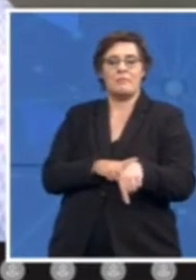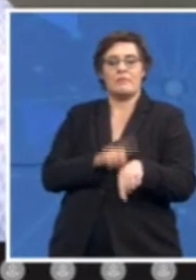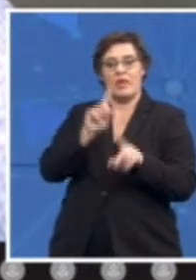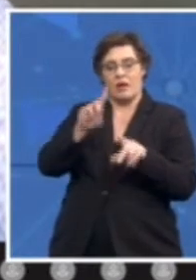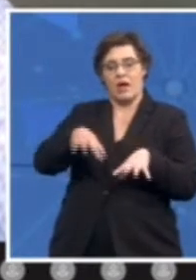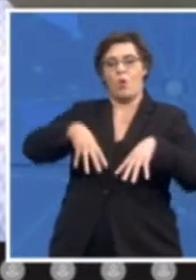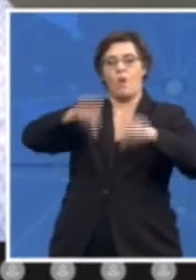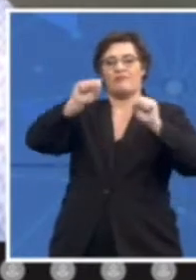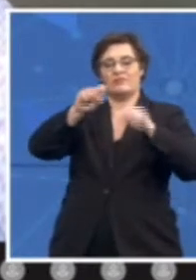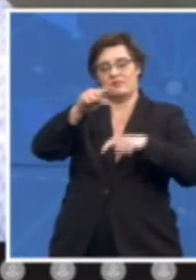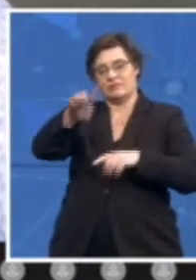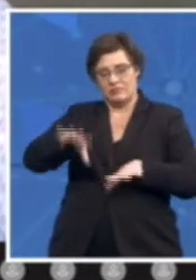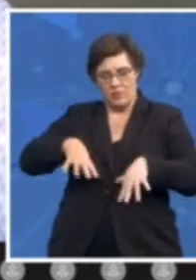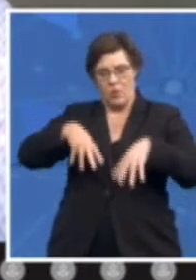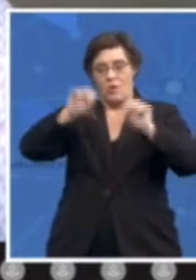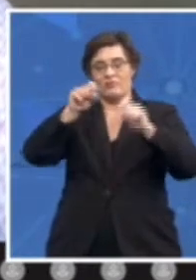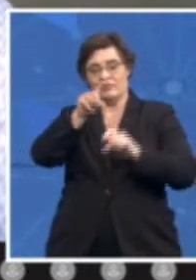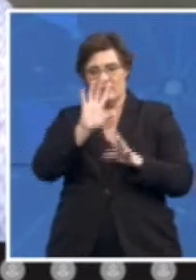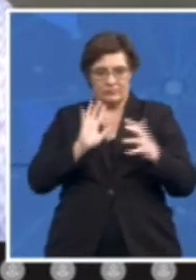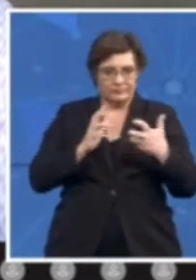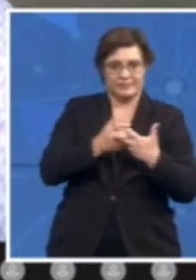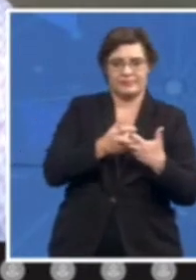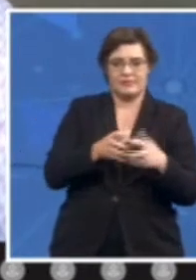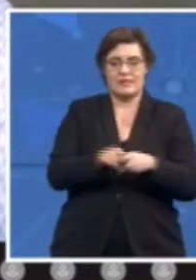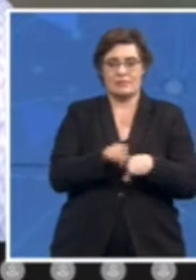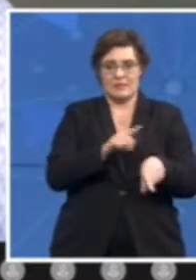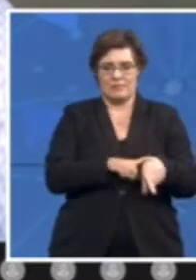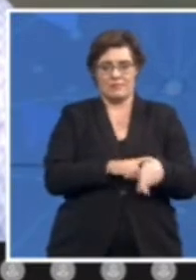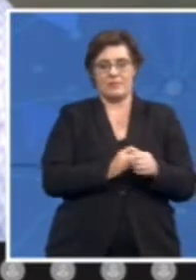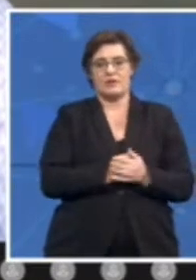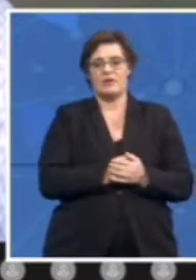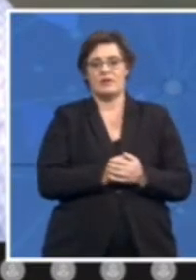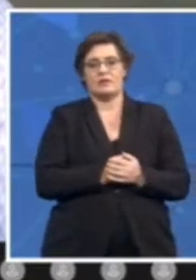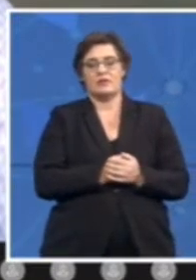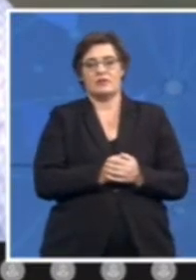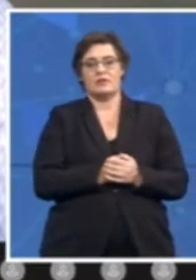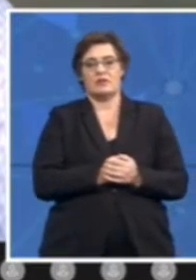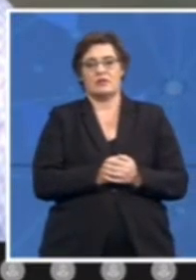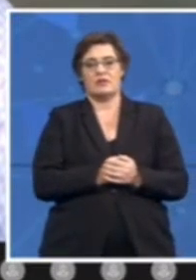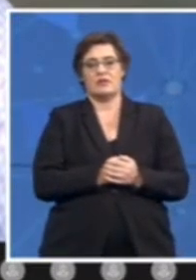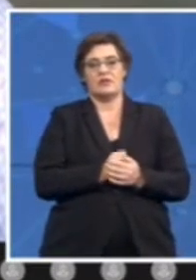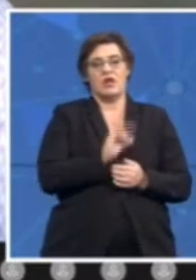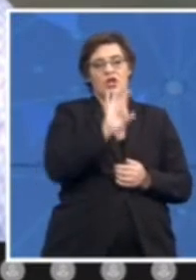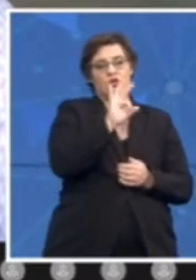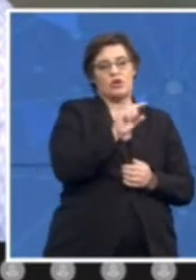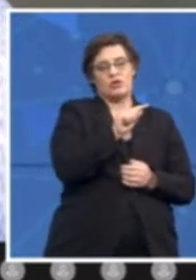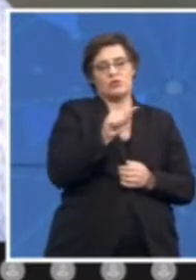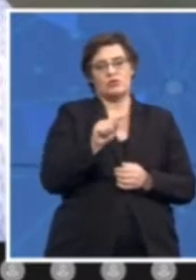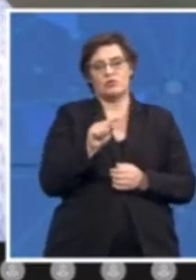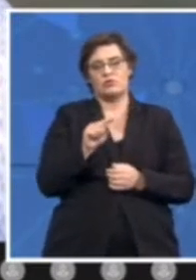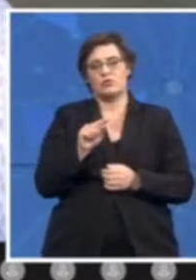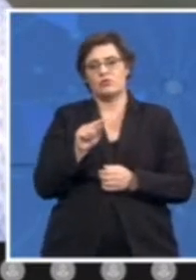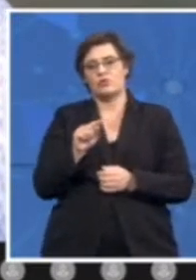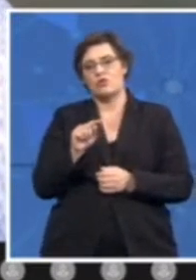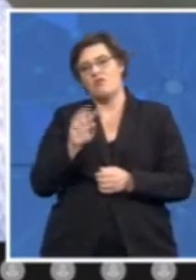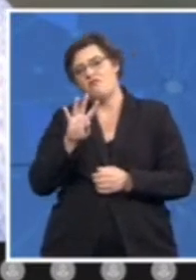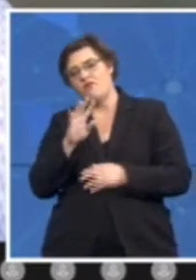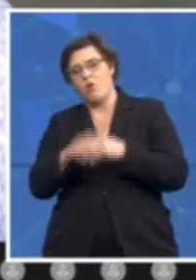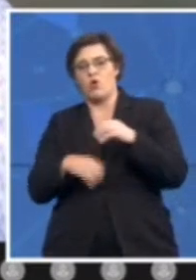that there's a period of about 3 to 4 years before all of that backlog of maintenance will have